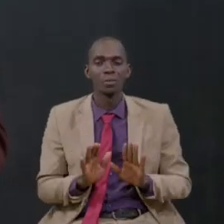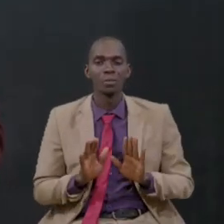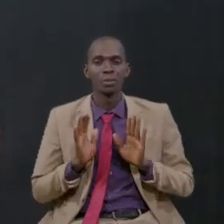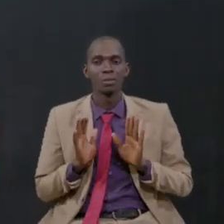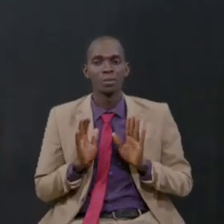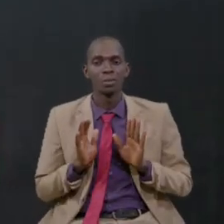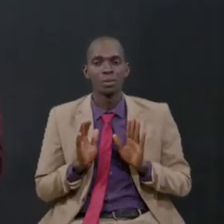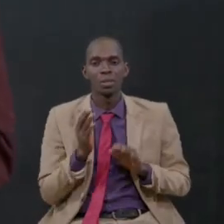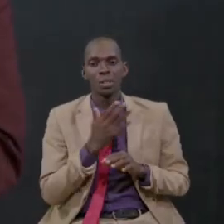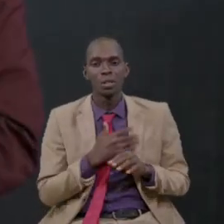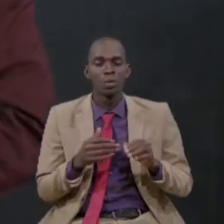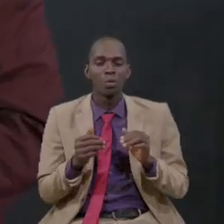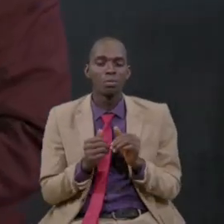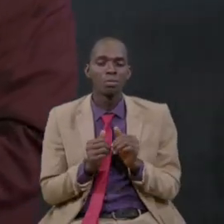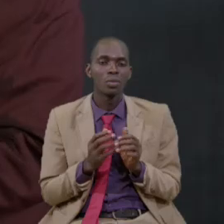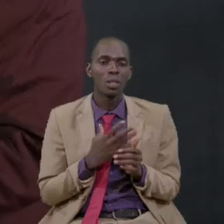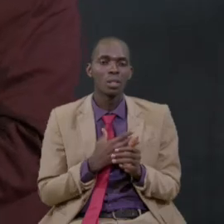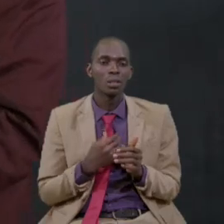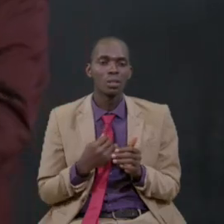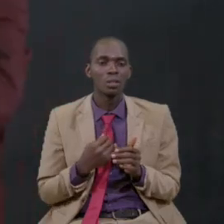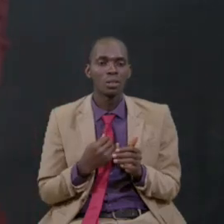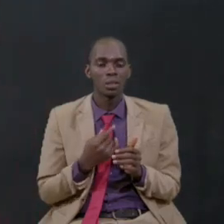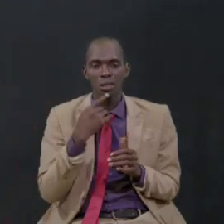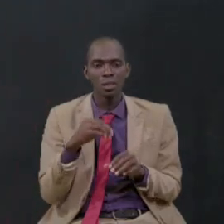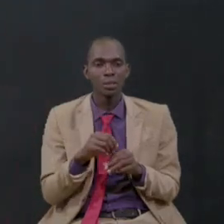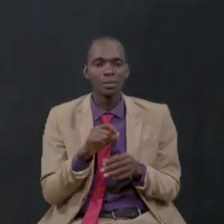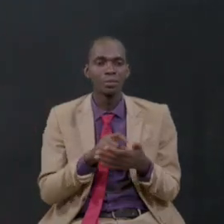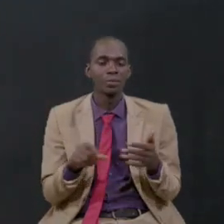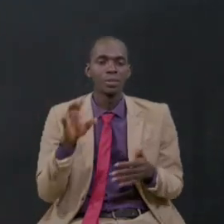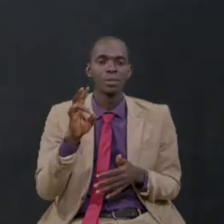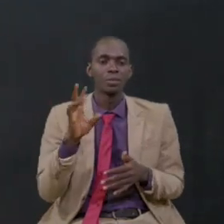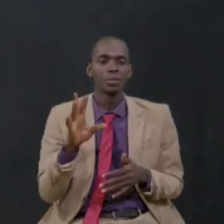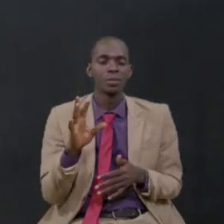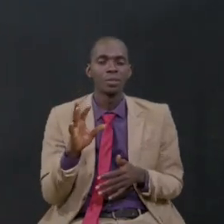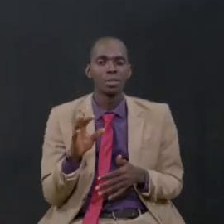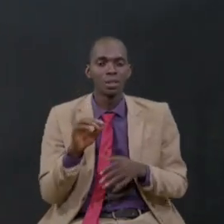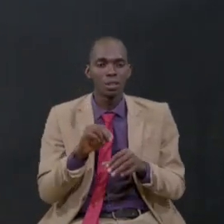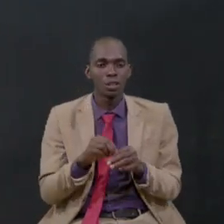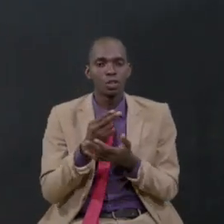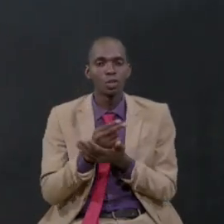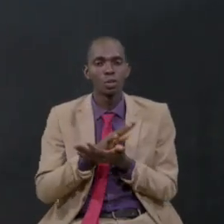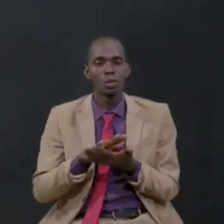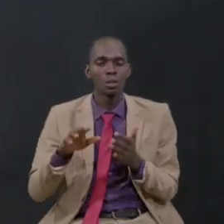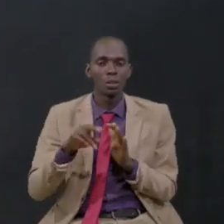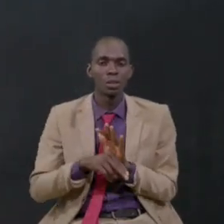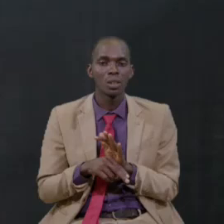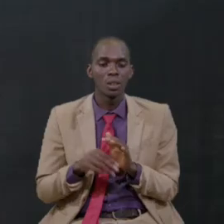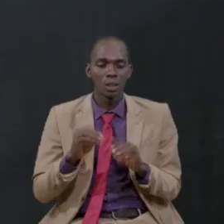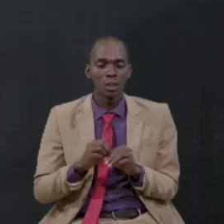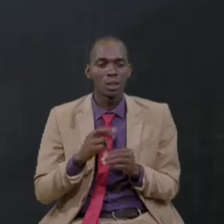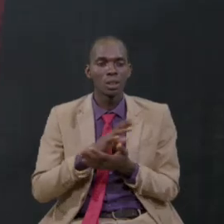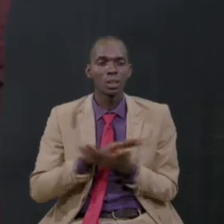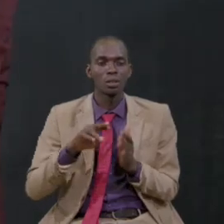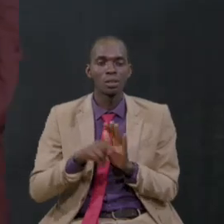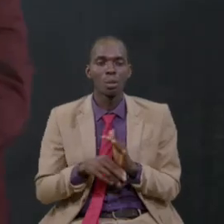it says in verse 75, in holiness and righteousness before